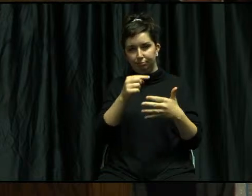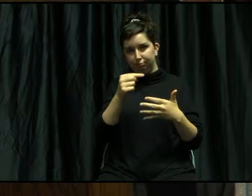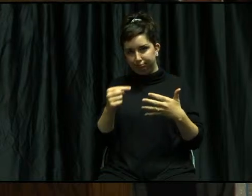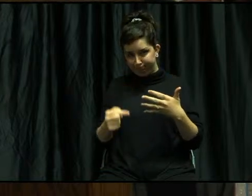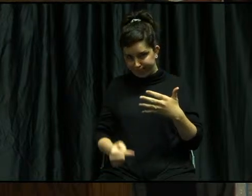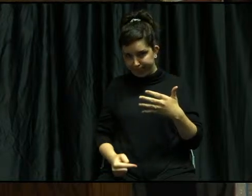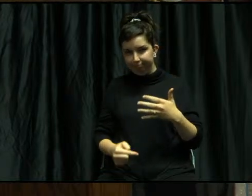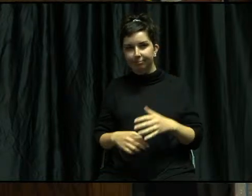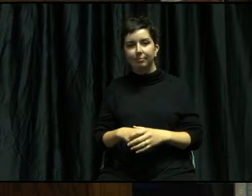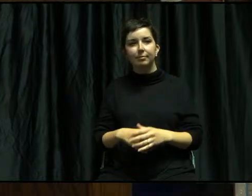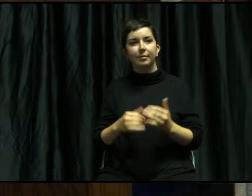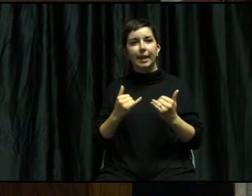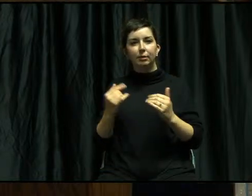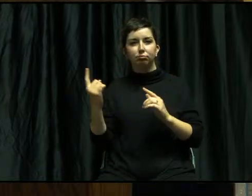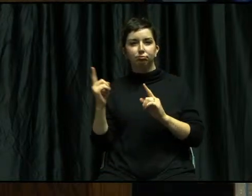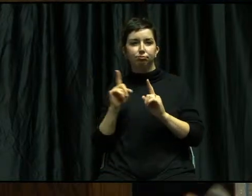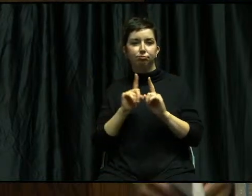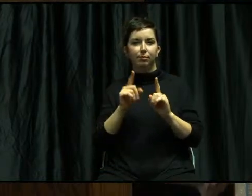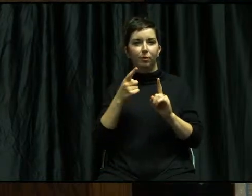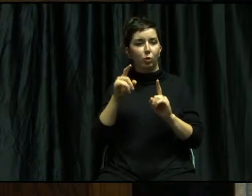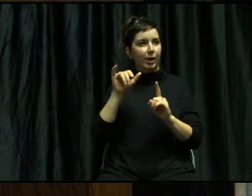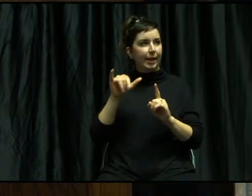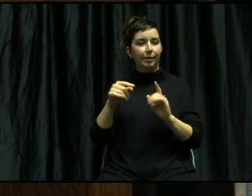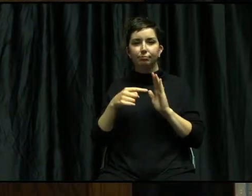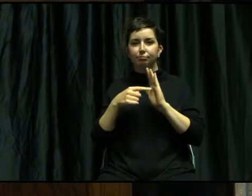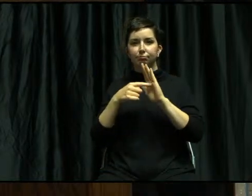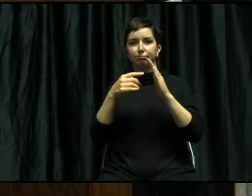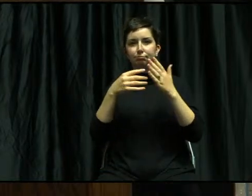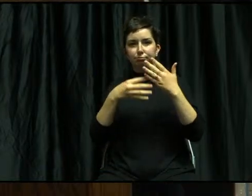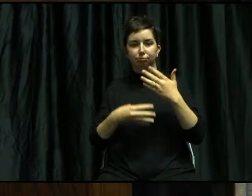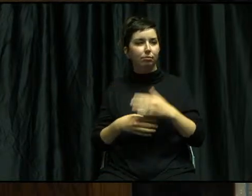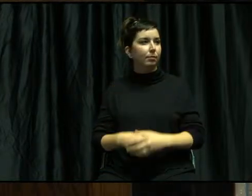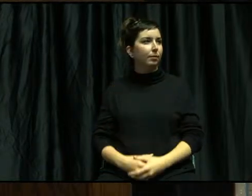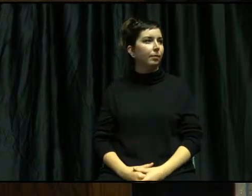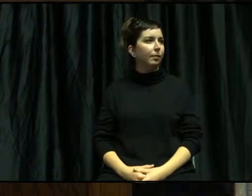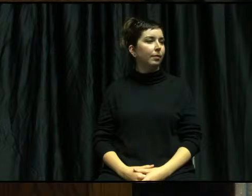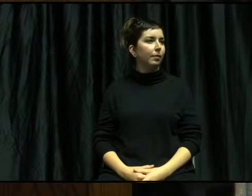at the stand for that presentation?